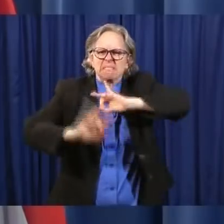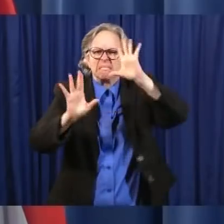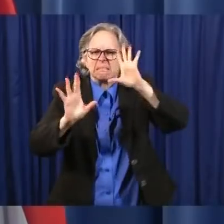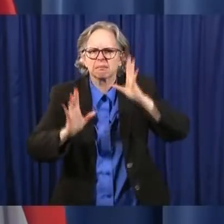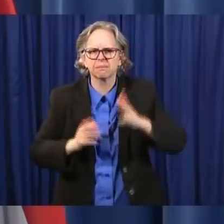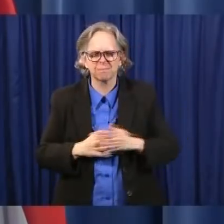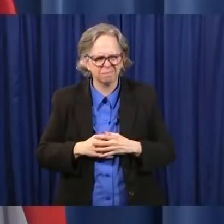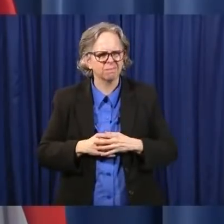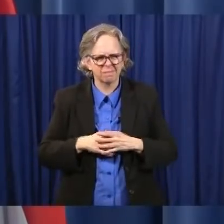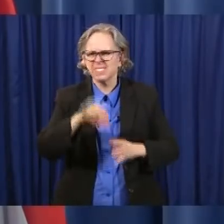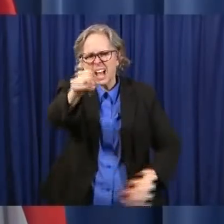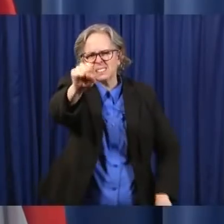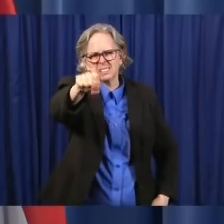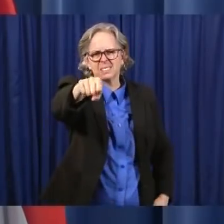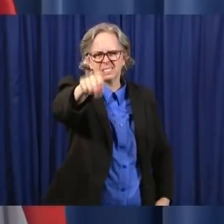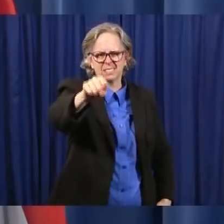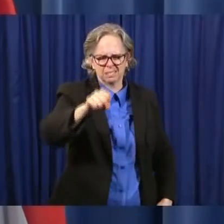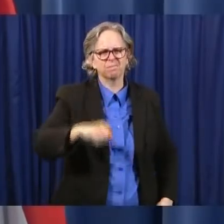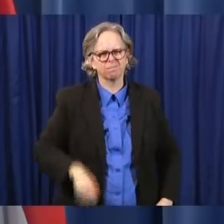So yes, I think absolutely.